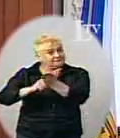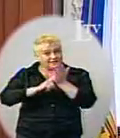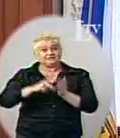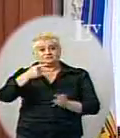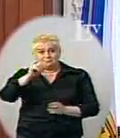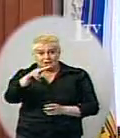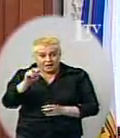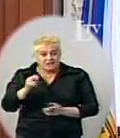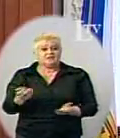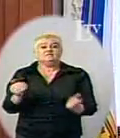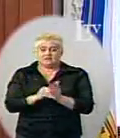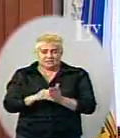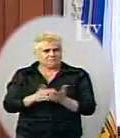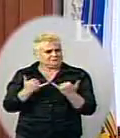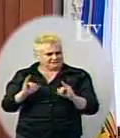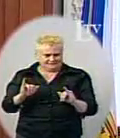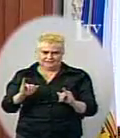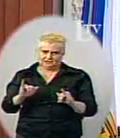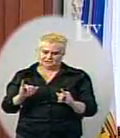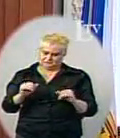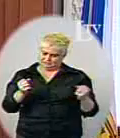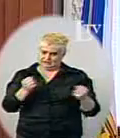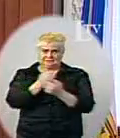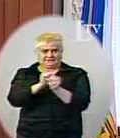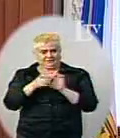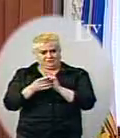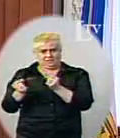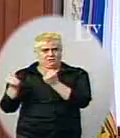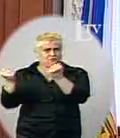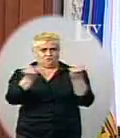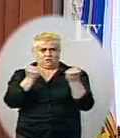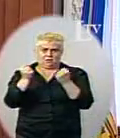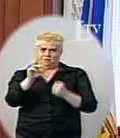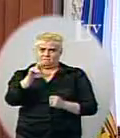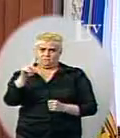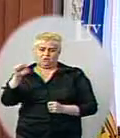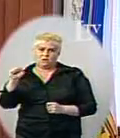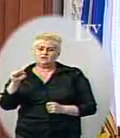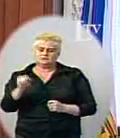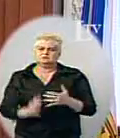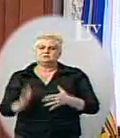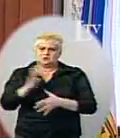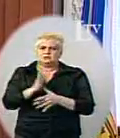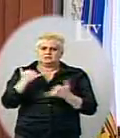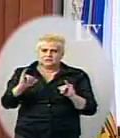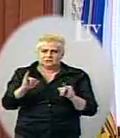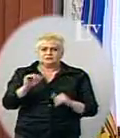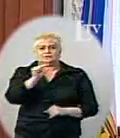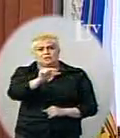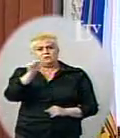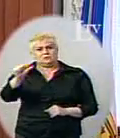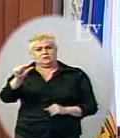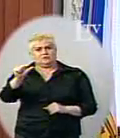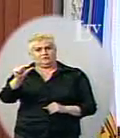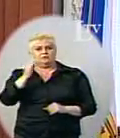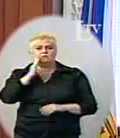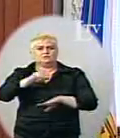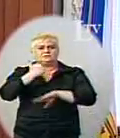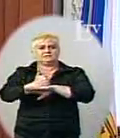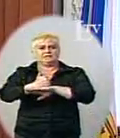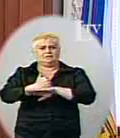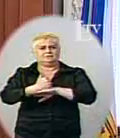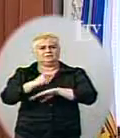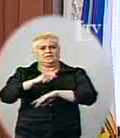safety remains a priority. To that end, legislation governing the maximum speed limits in school